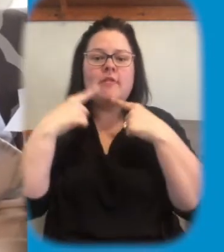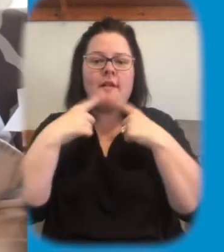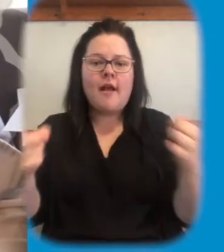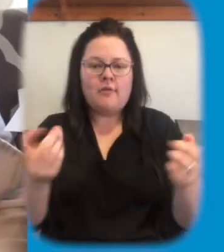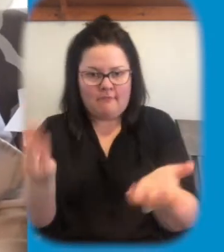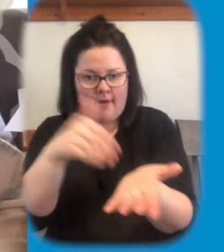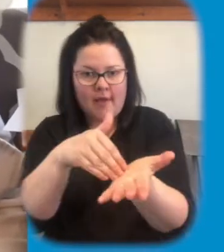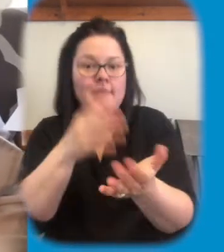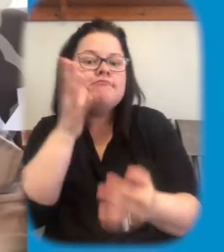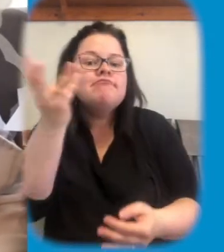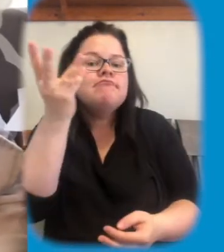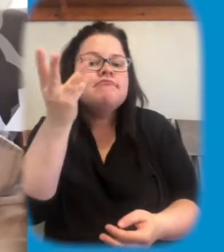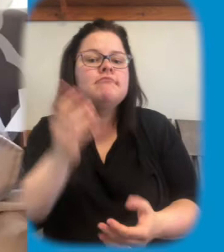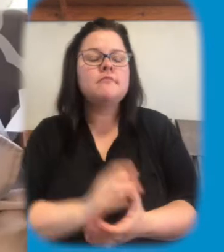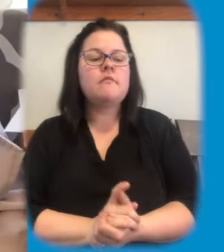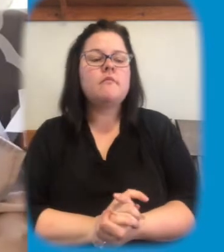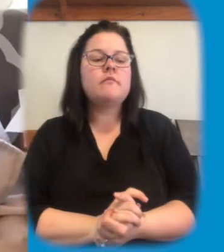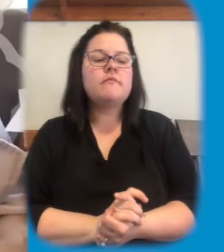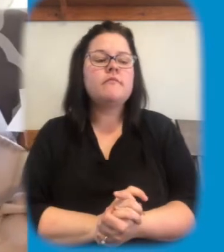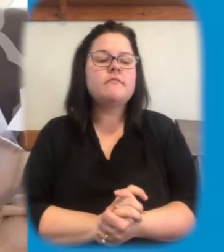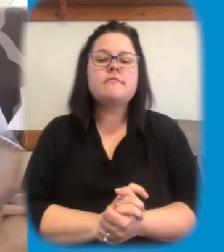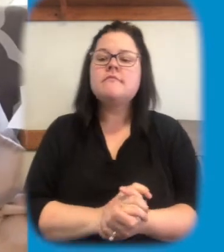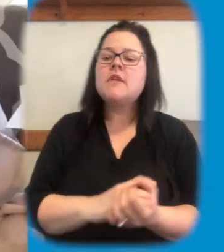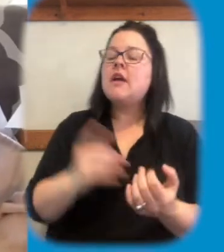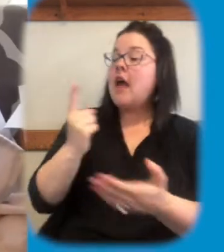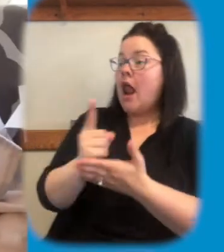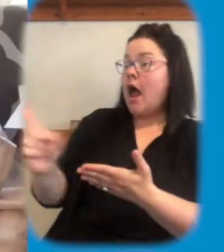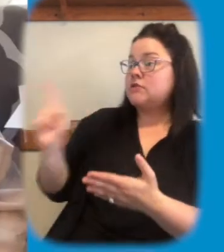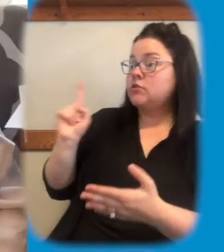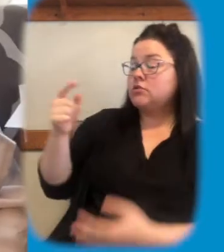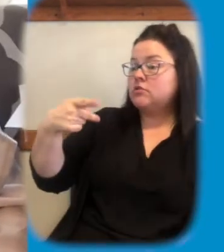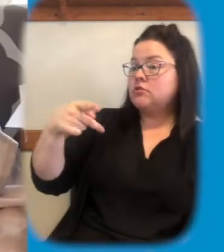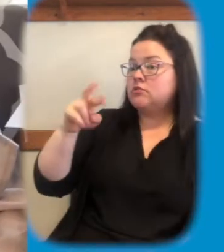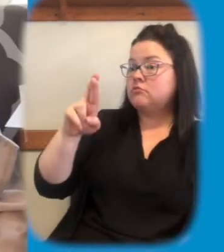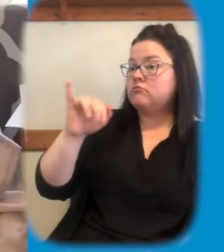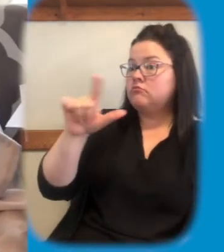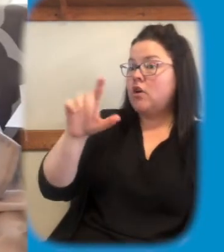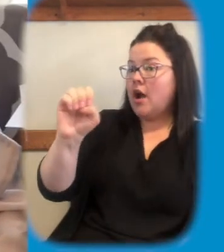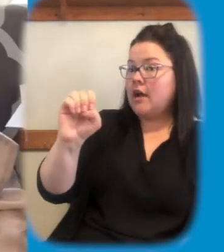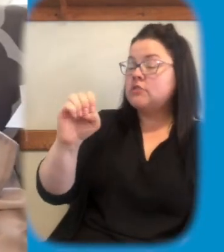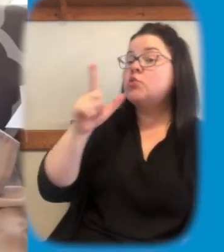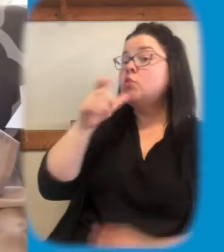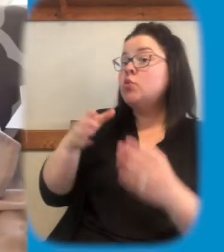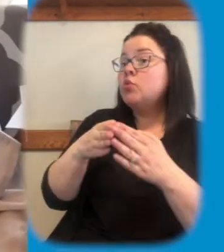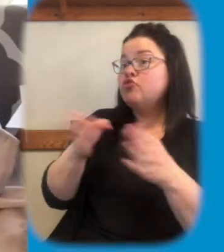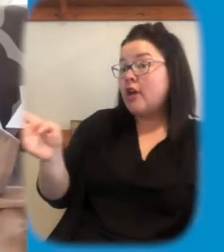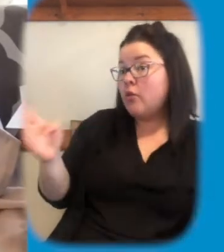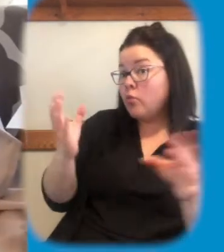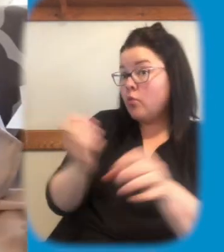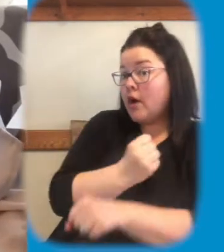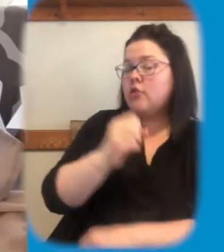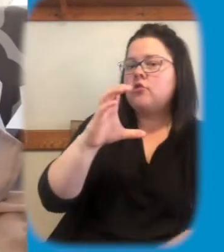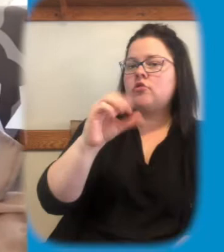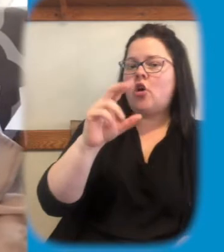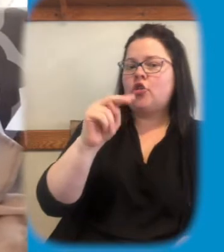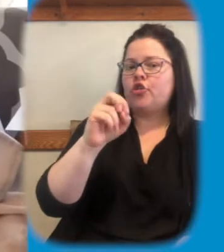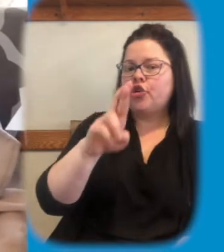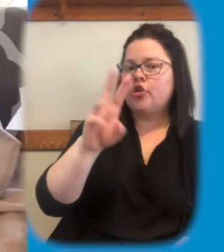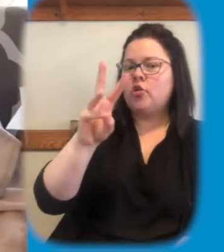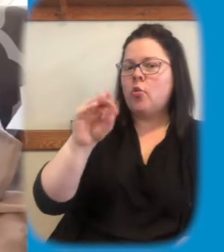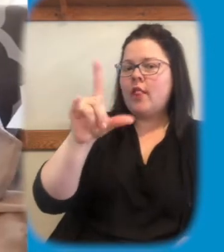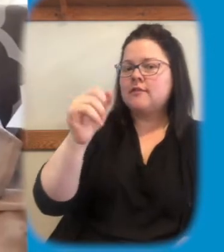special announcement one more time about Wednesday. The last week prizes were, like in general, Connor